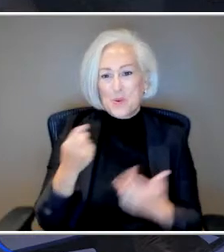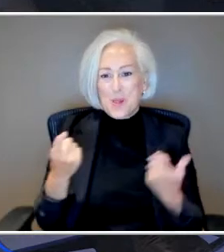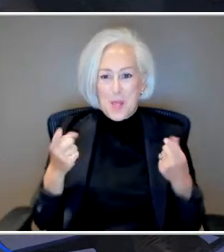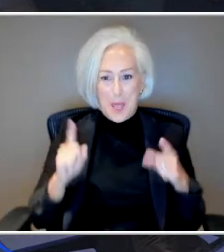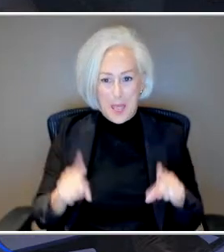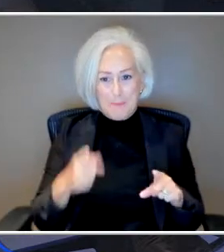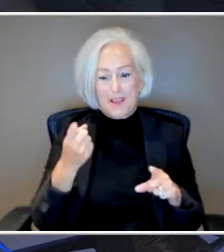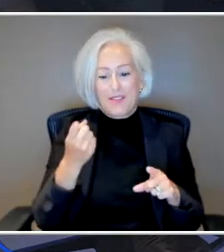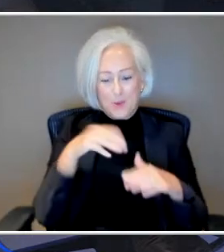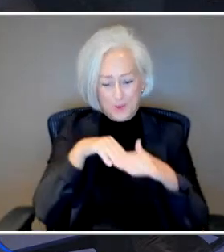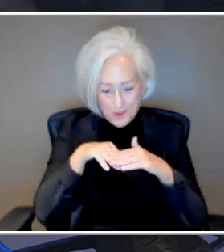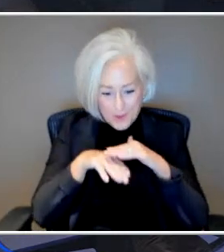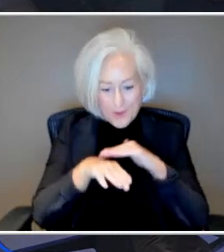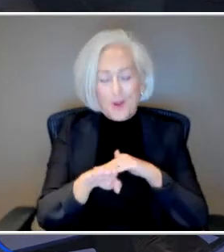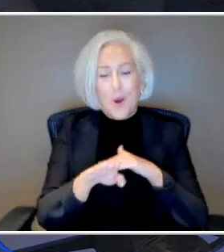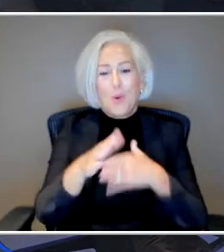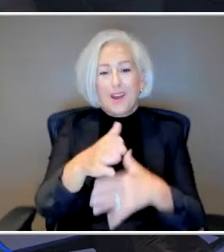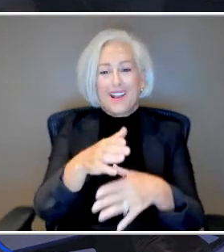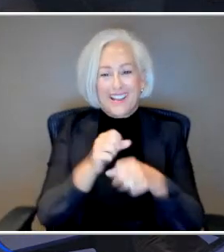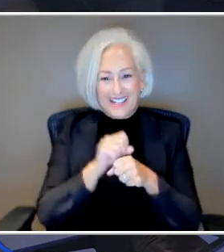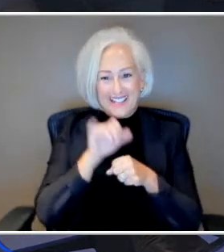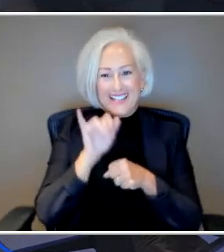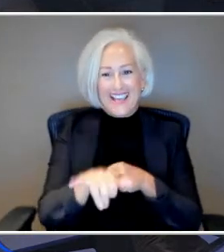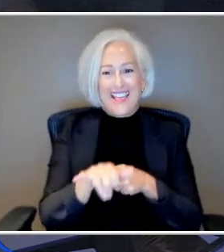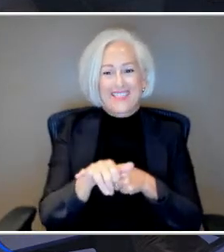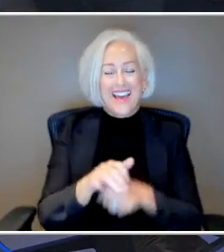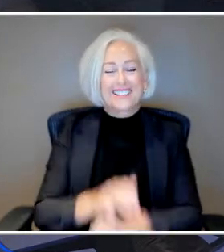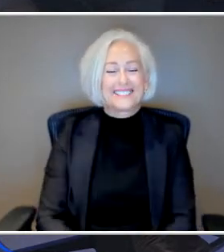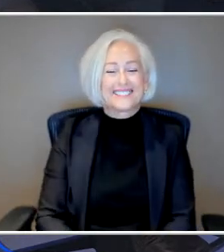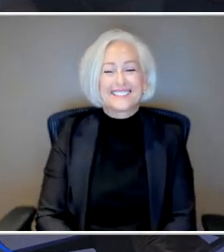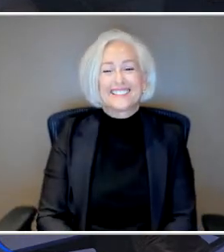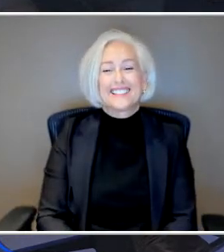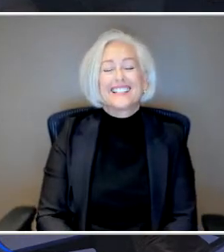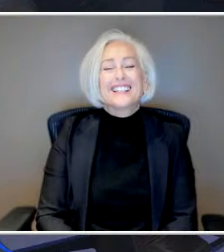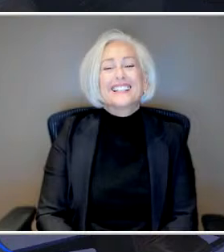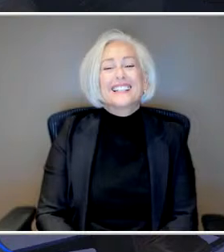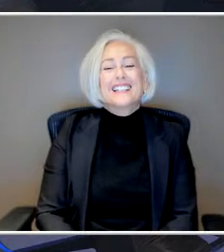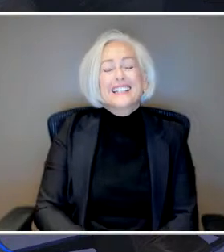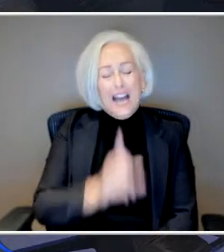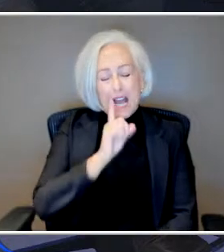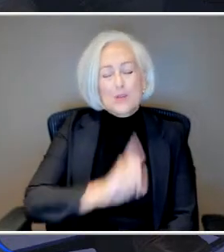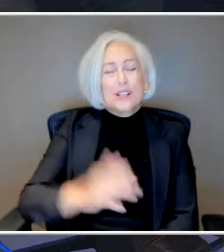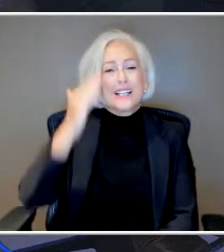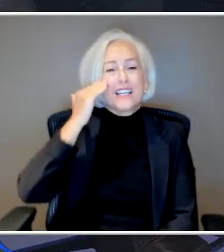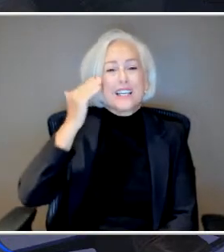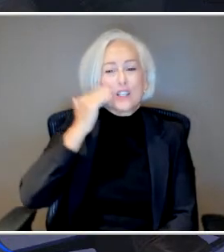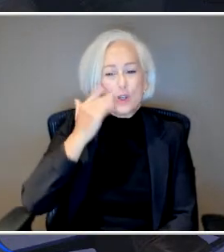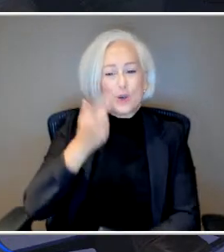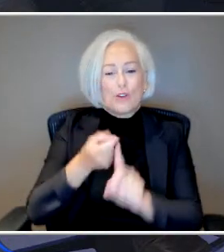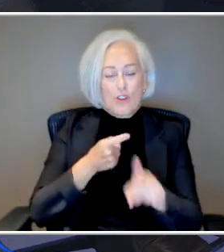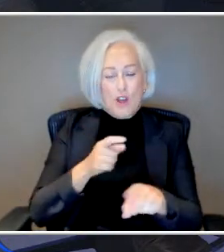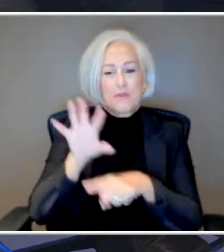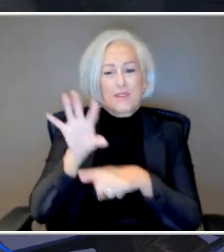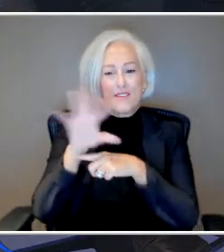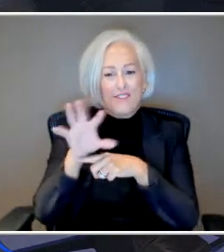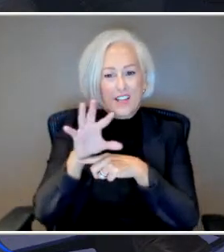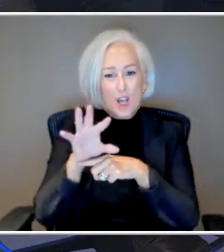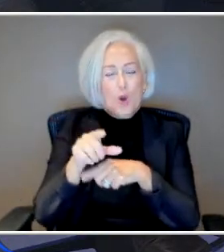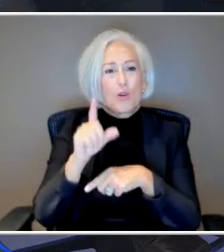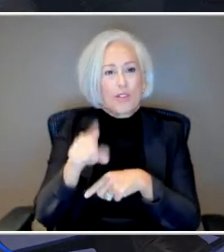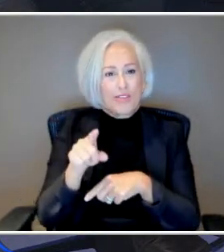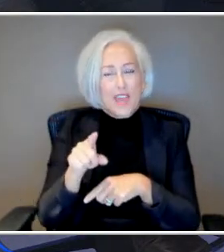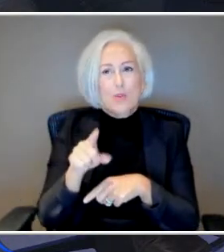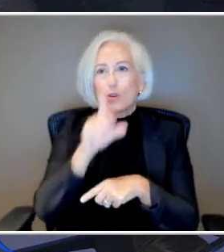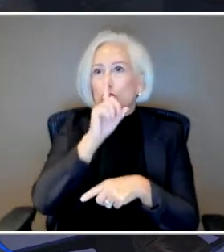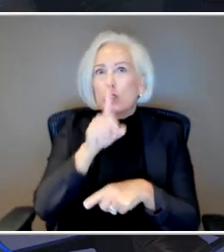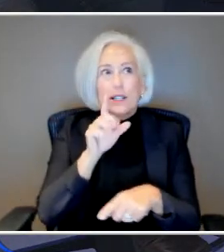get that thing, as he said, get that cancer. I really could tell just in the video that they were really into it. The way that we always think about we're into